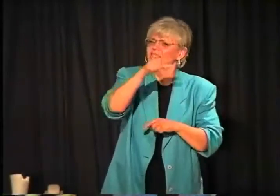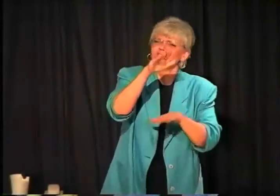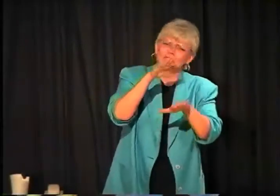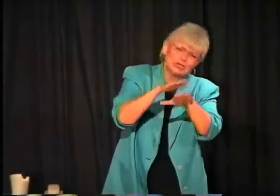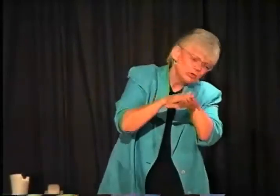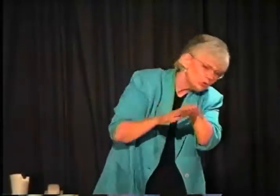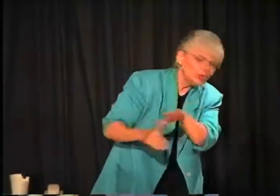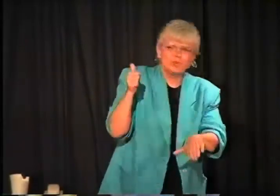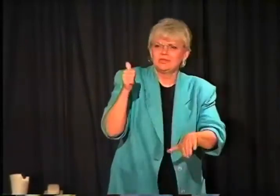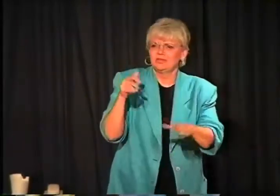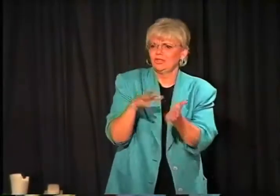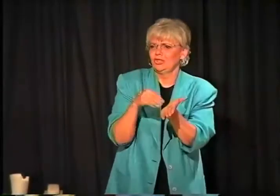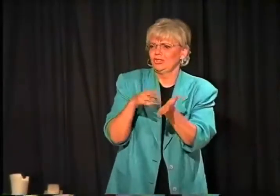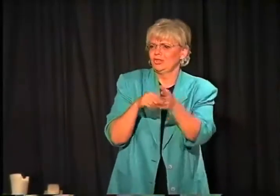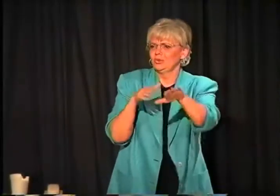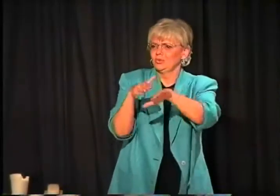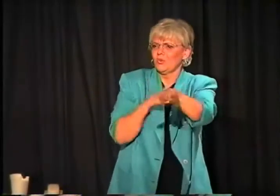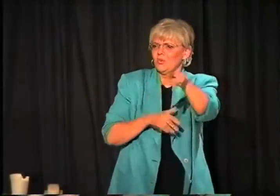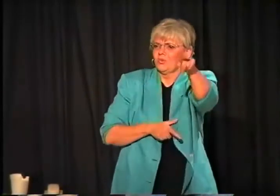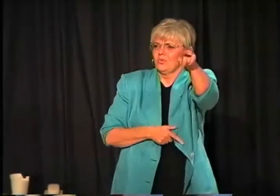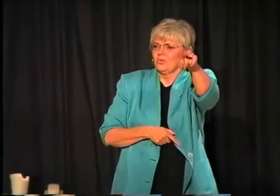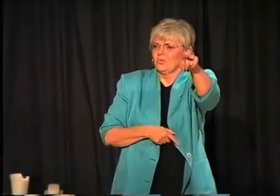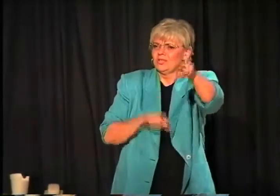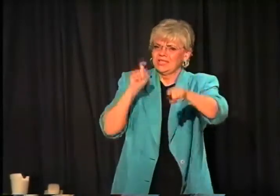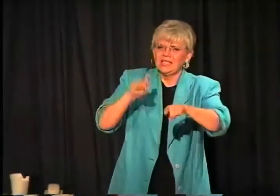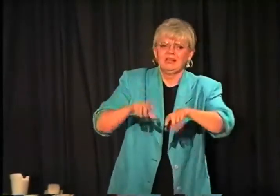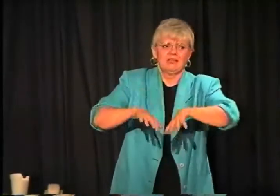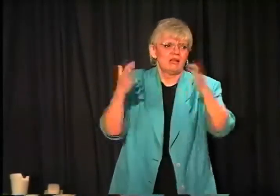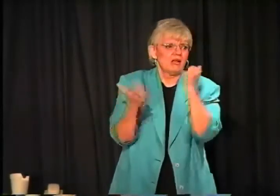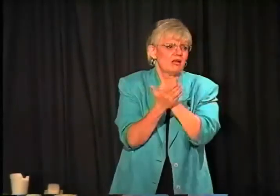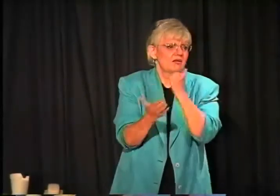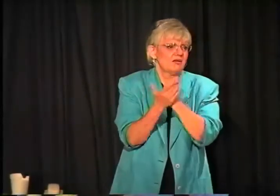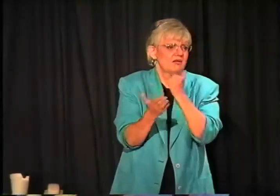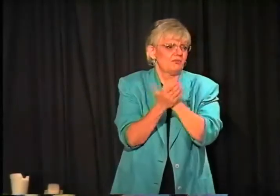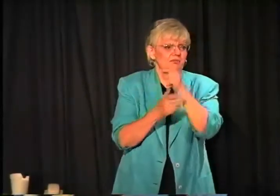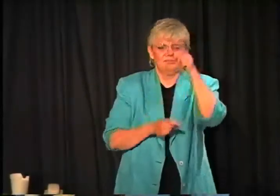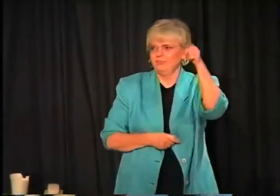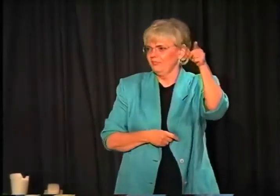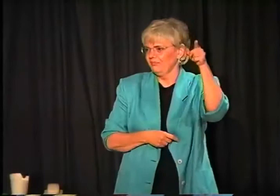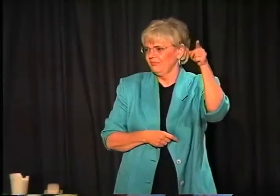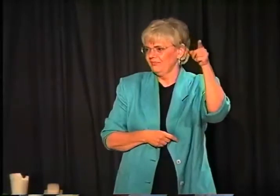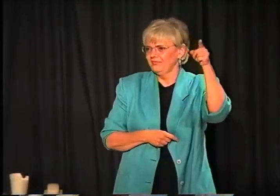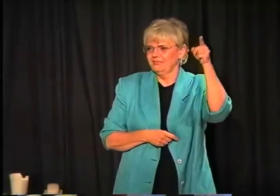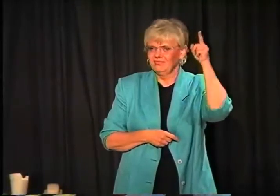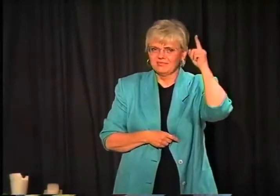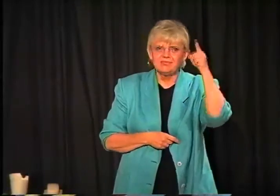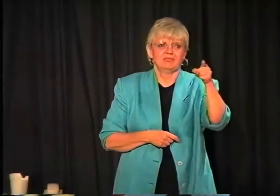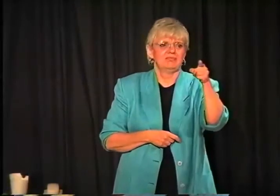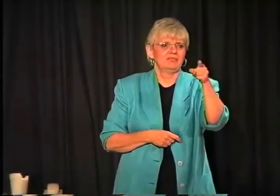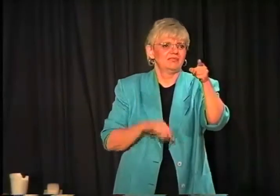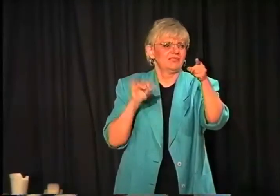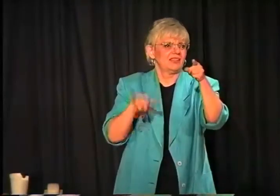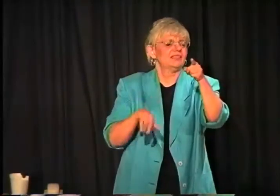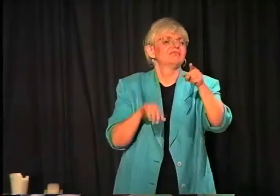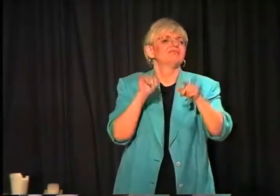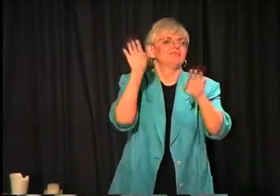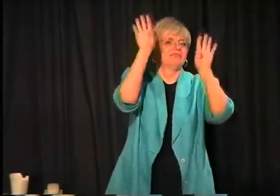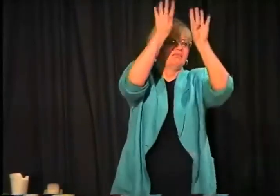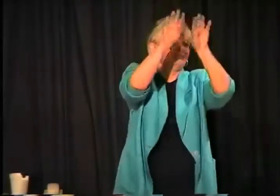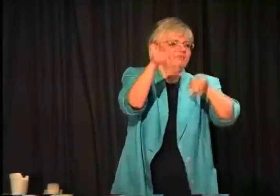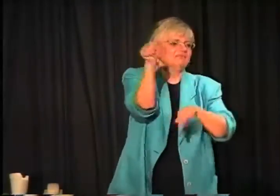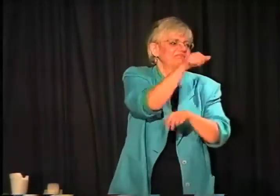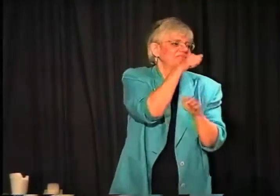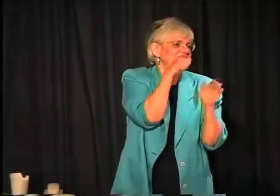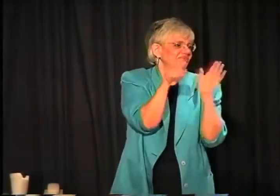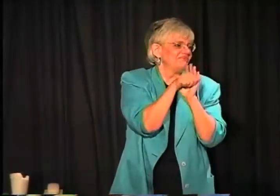The people who sit in first class, they're the slowest of the lot. That's why they close the curtain. They need a lot of special attention up there in first class.